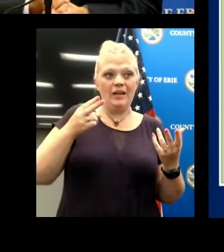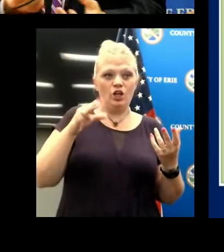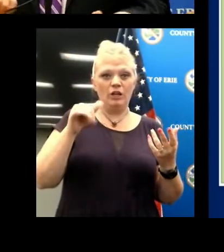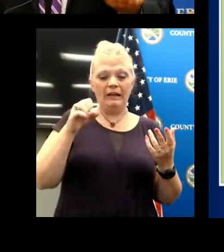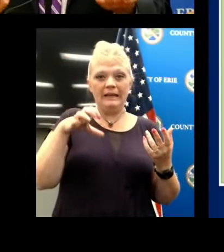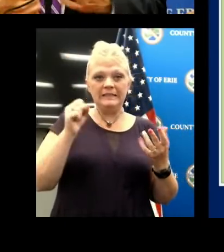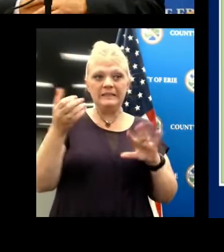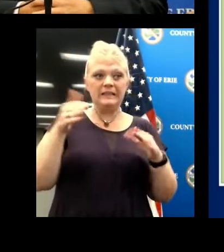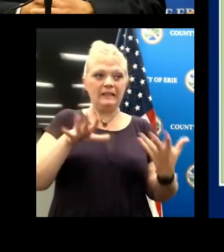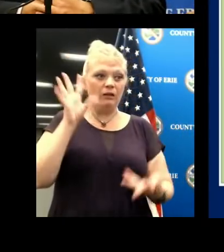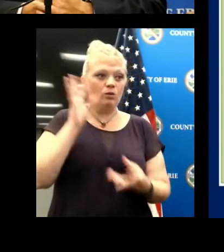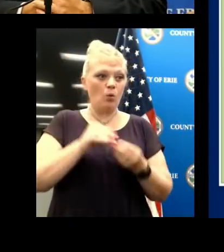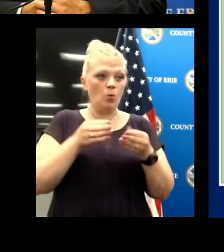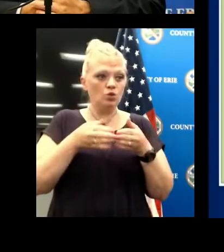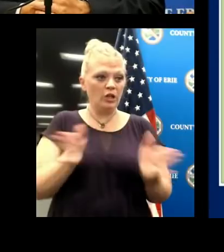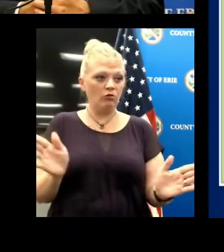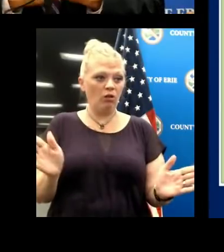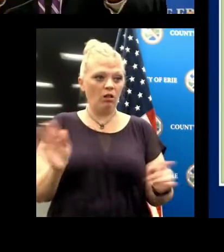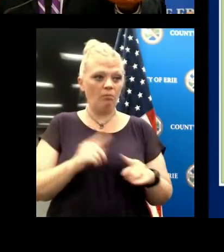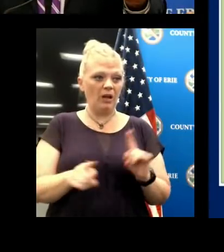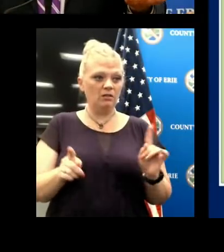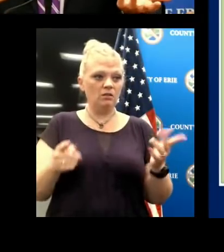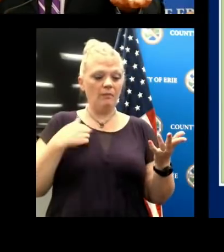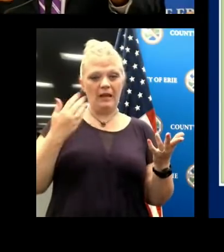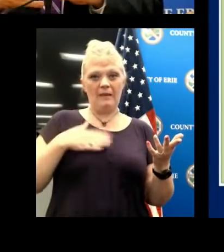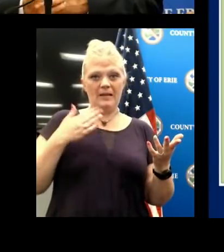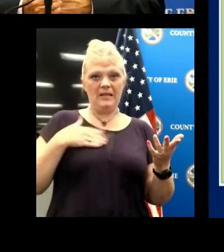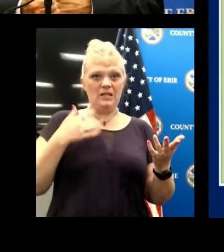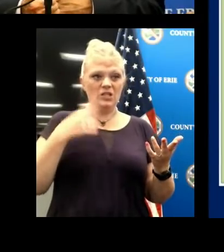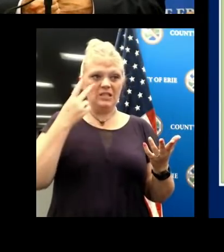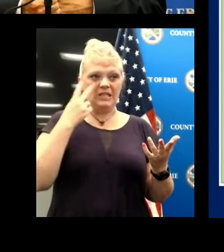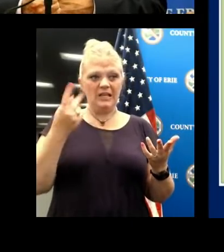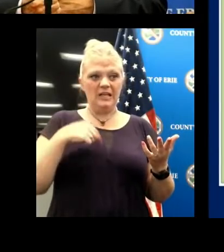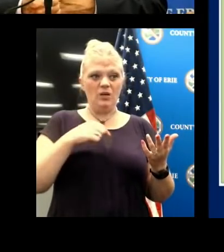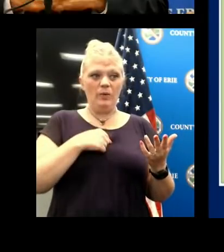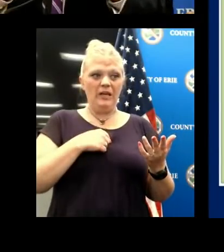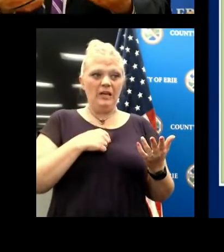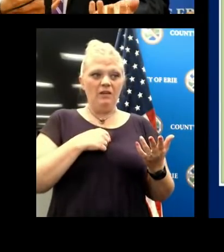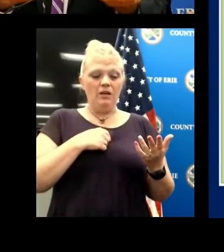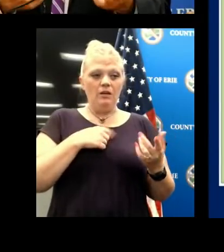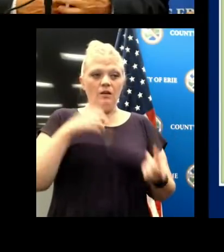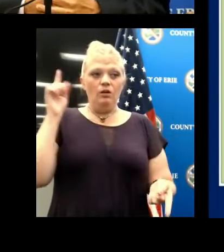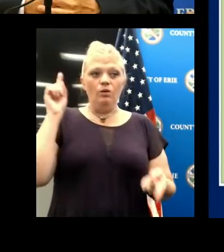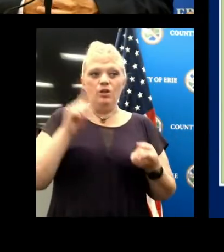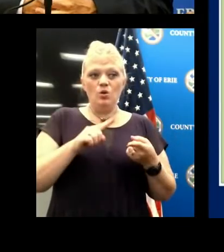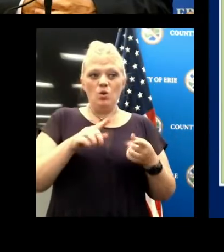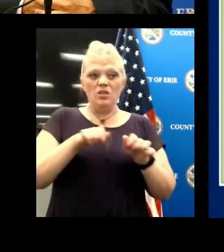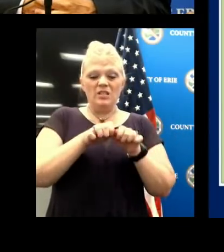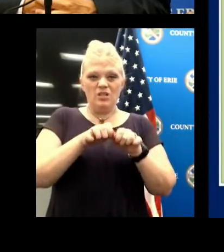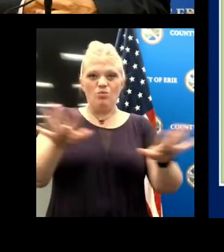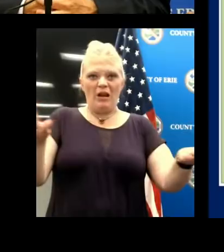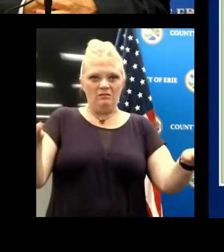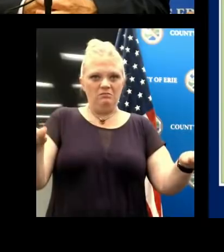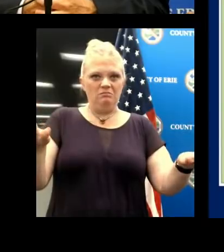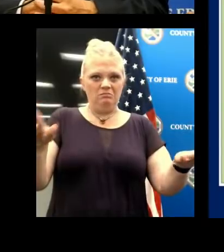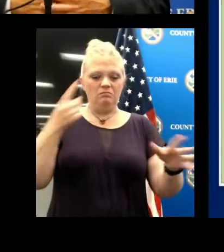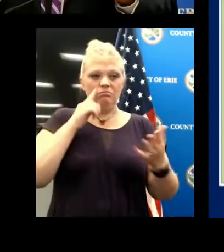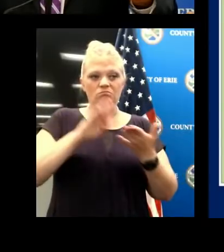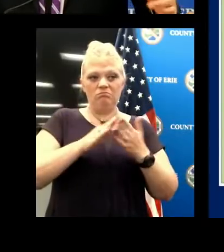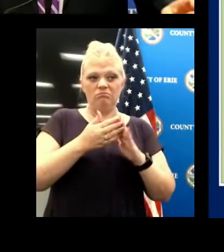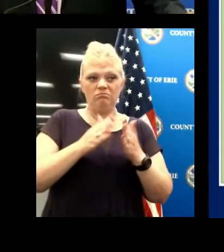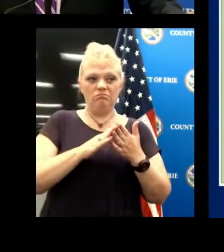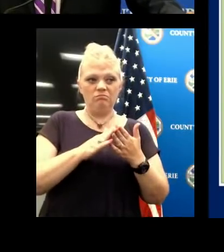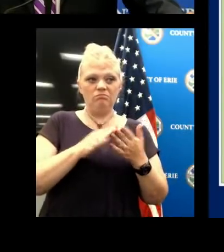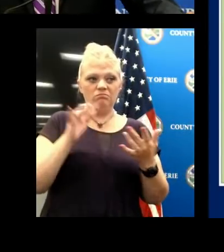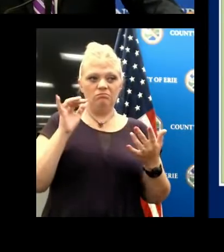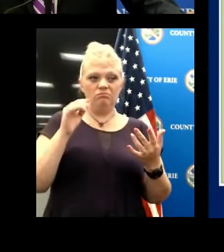death total in general, but I am glad to see that we've at least reduced the spread of the coronavirus for our community and